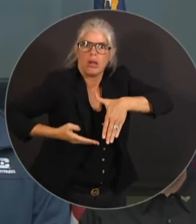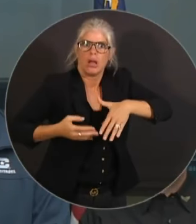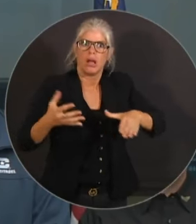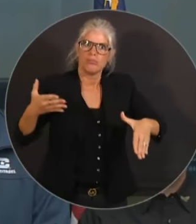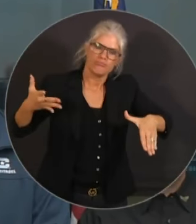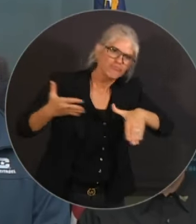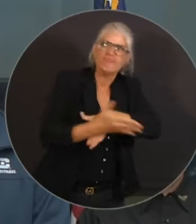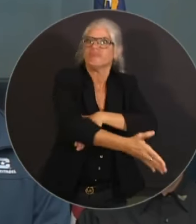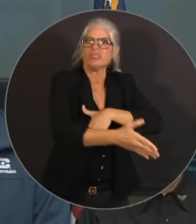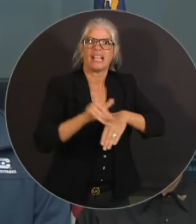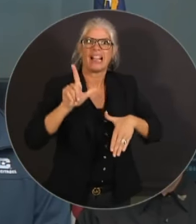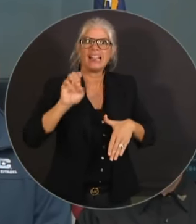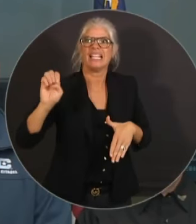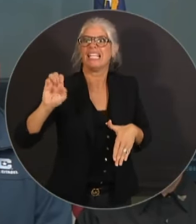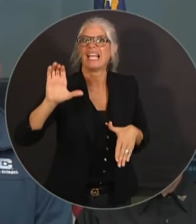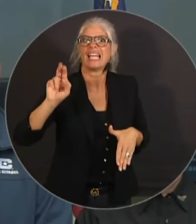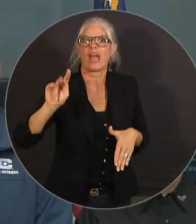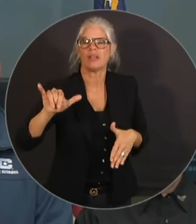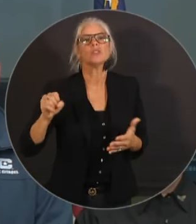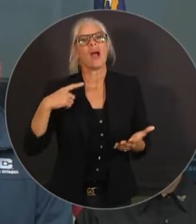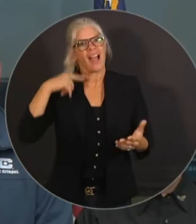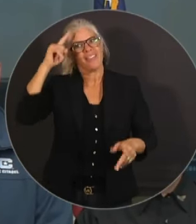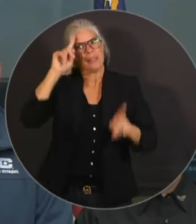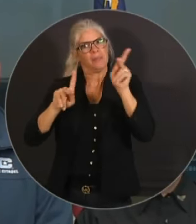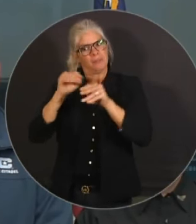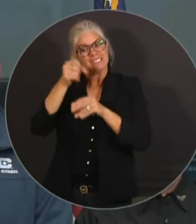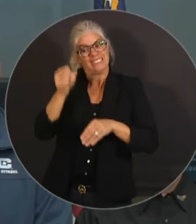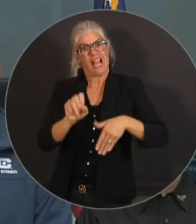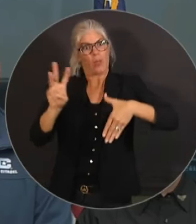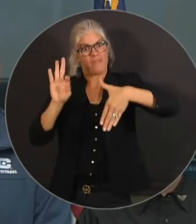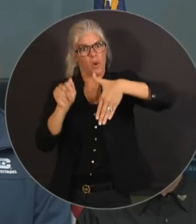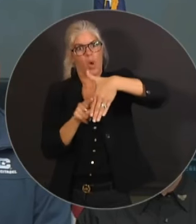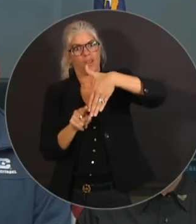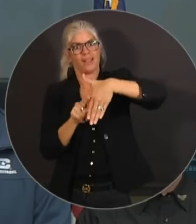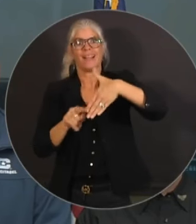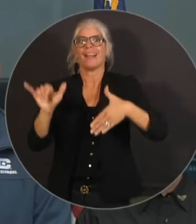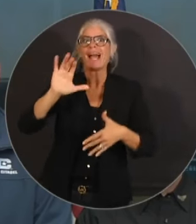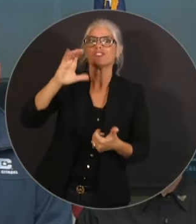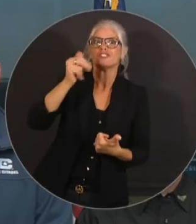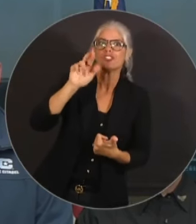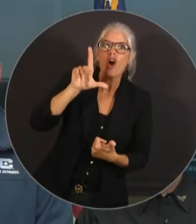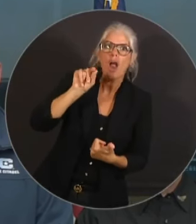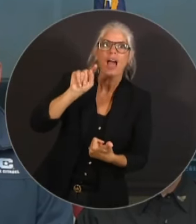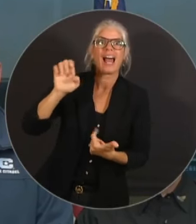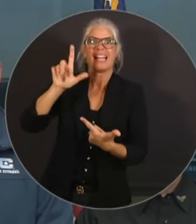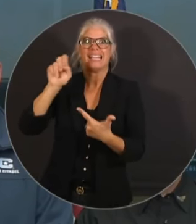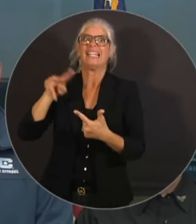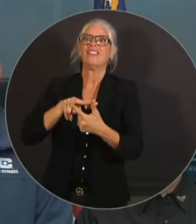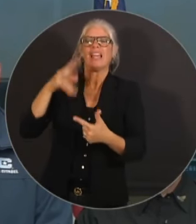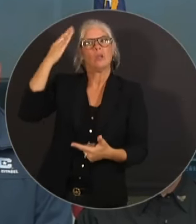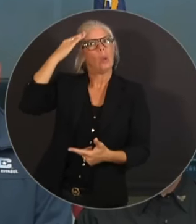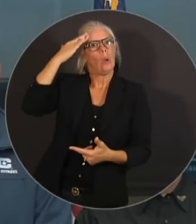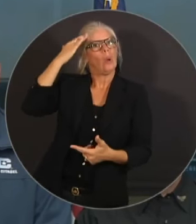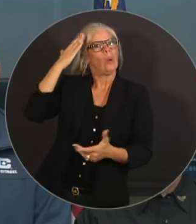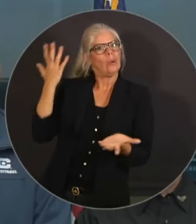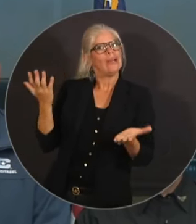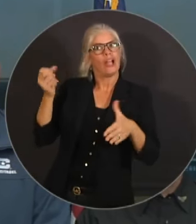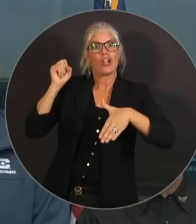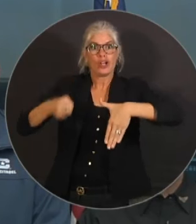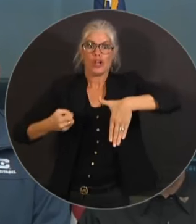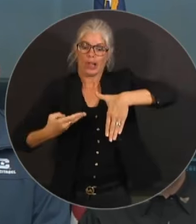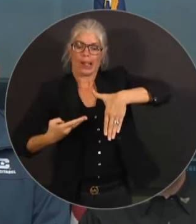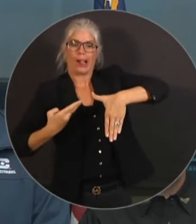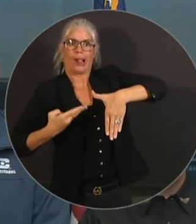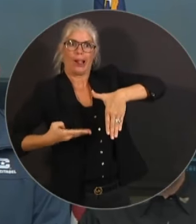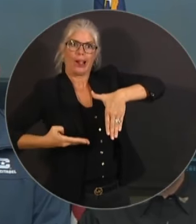County. So I think folks in Southwest Florida, places like Charlotte, Lee, I think they're like, okay, you can say